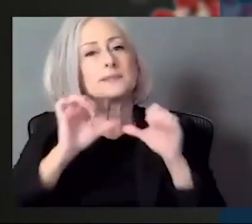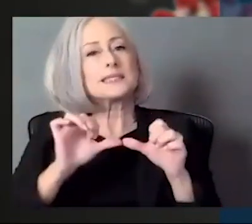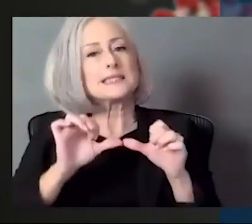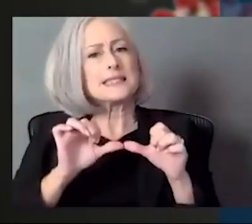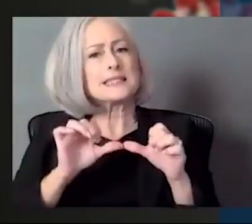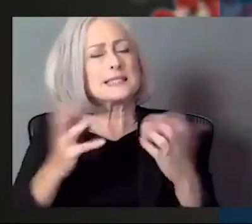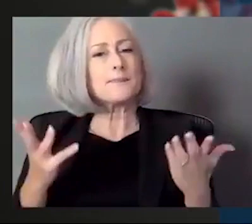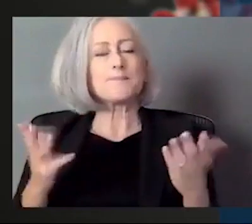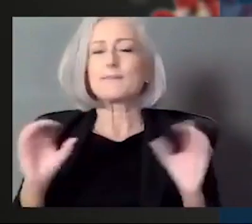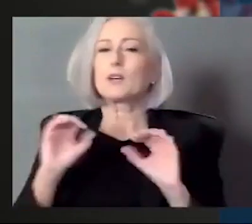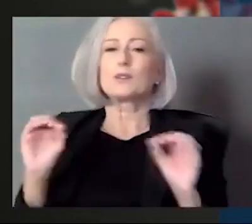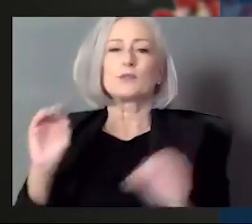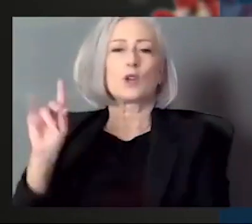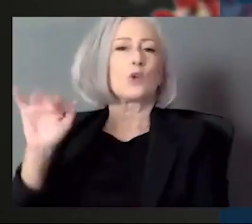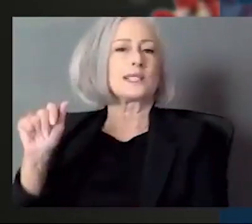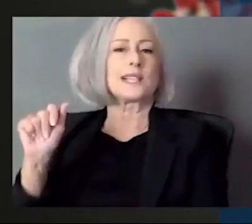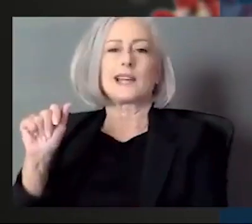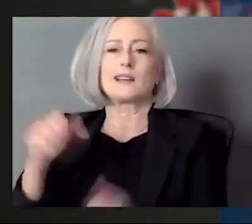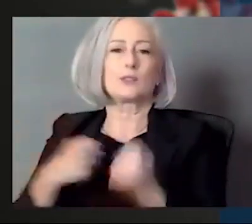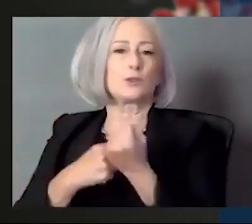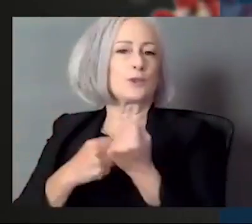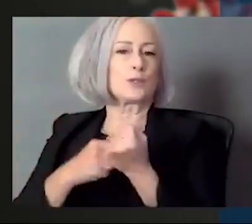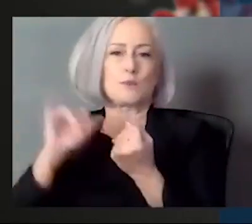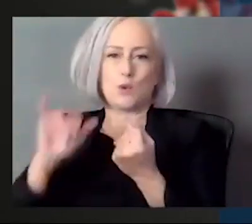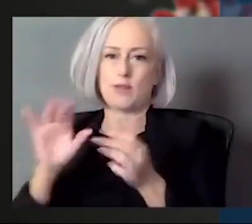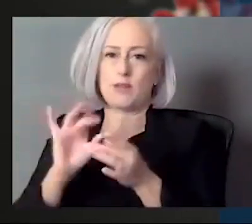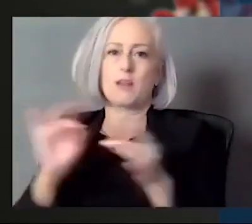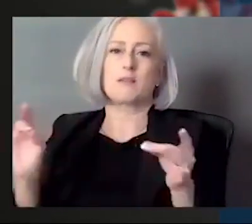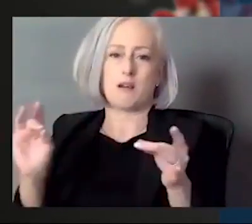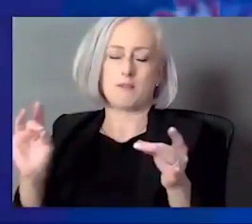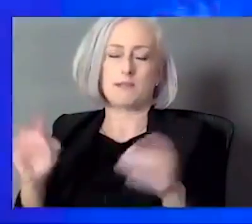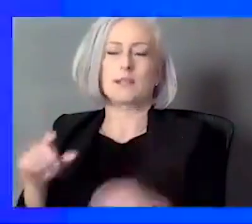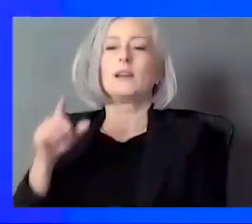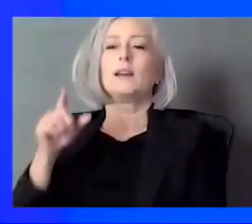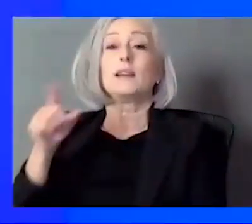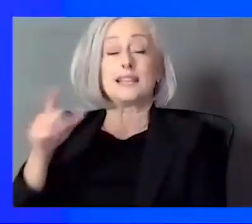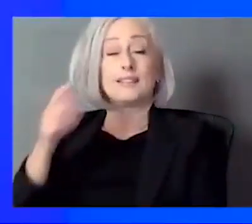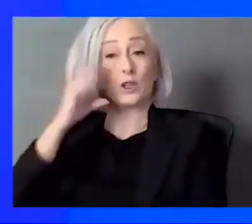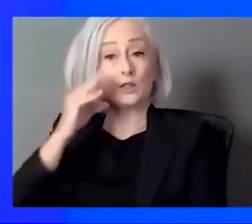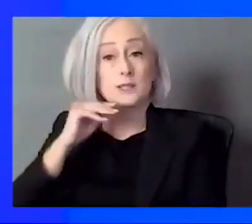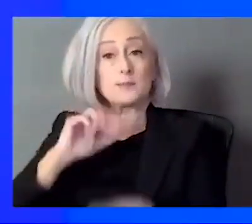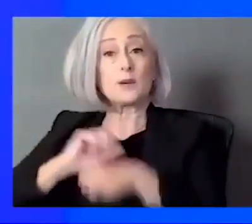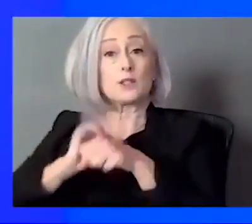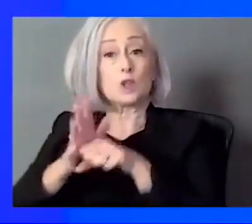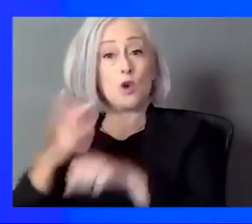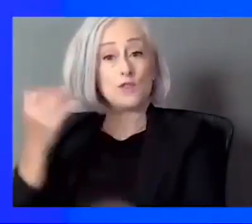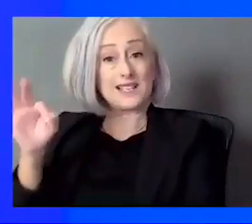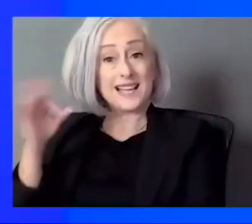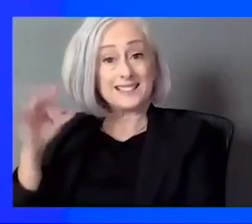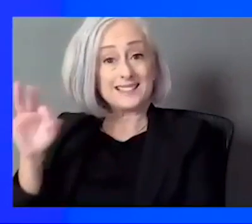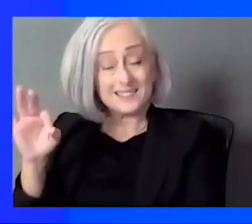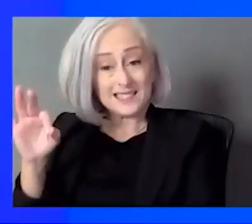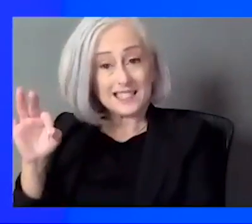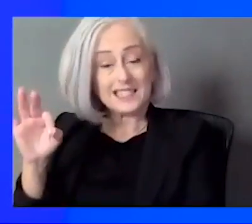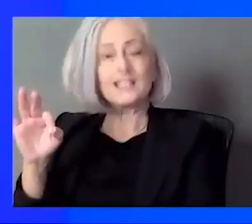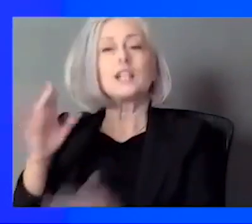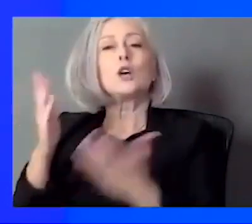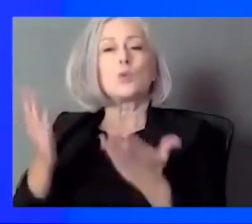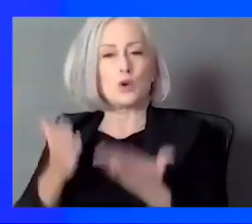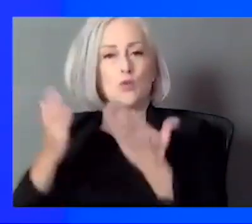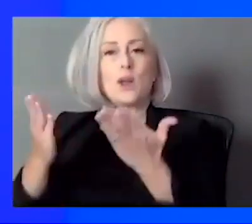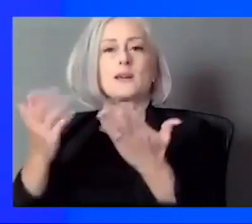to support that. Again, even if you've had COVID-19, the recommendation is still to get the